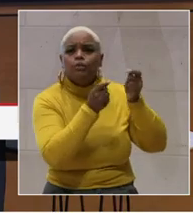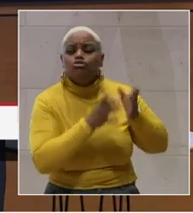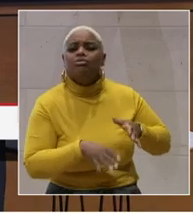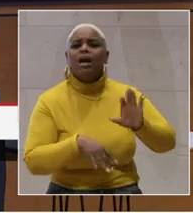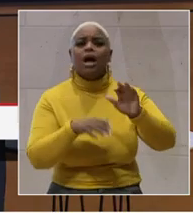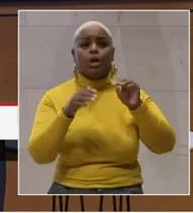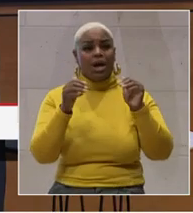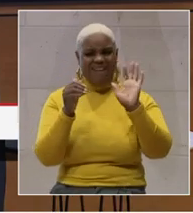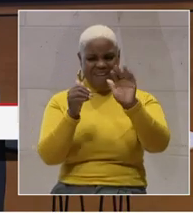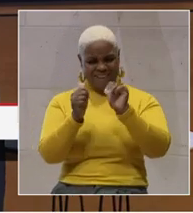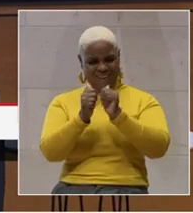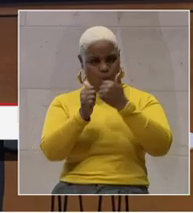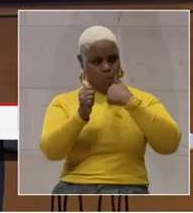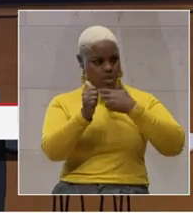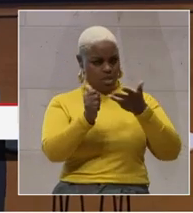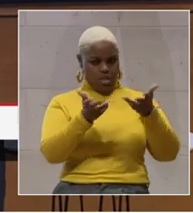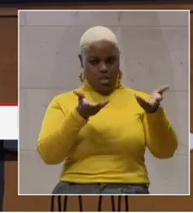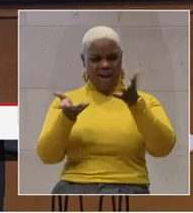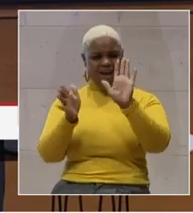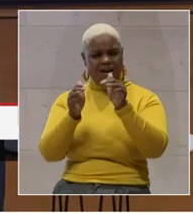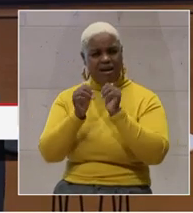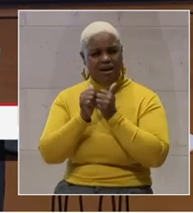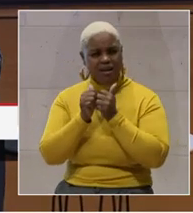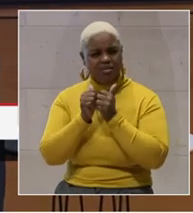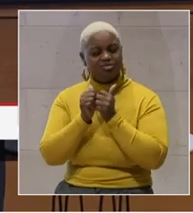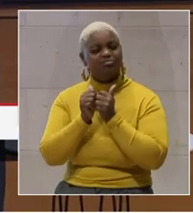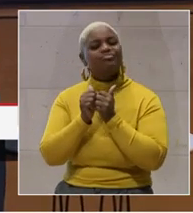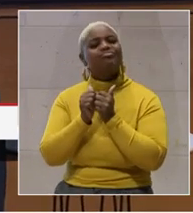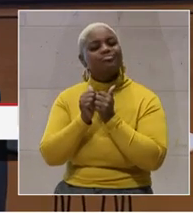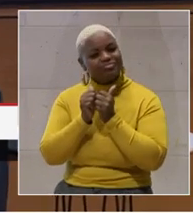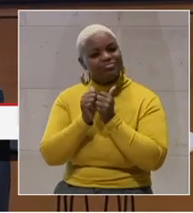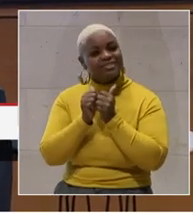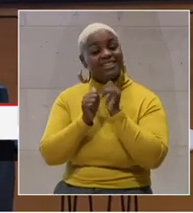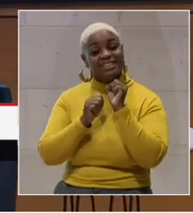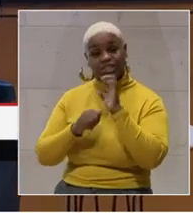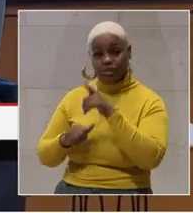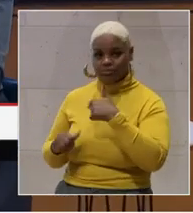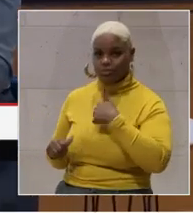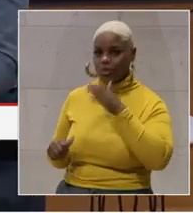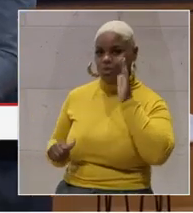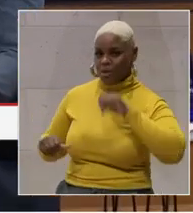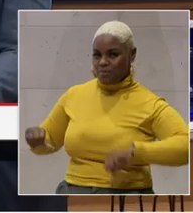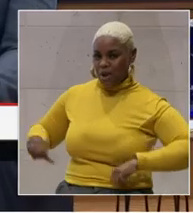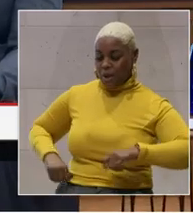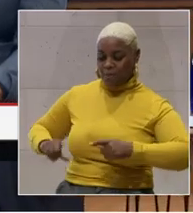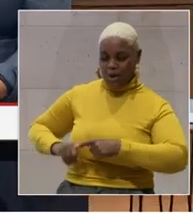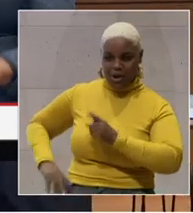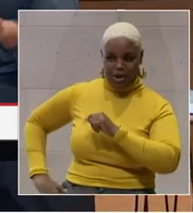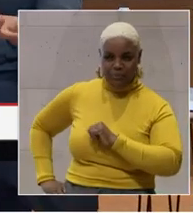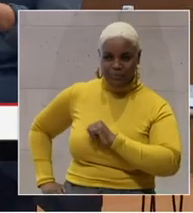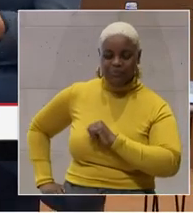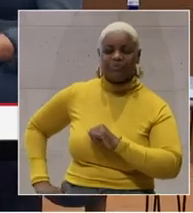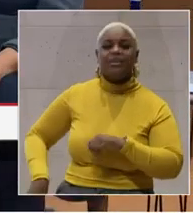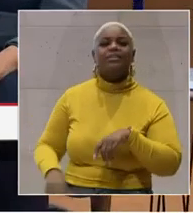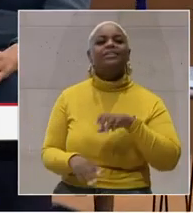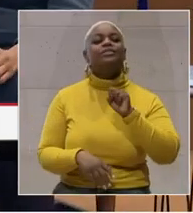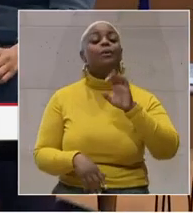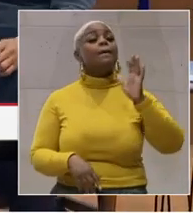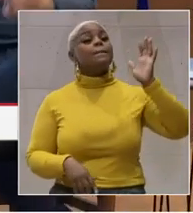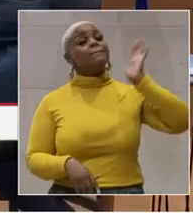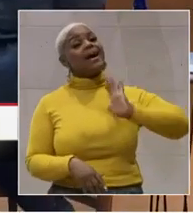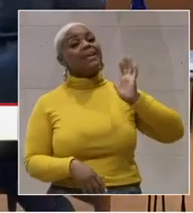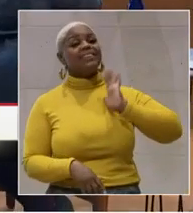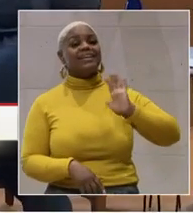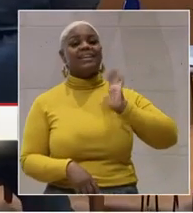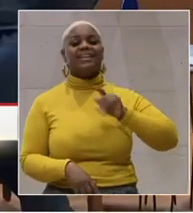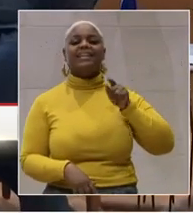I'll brag on her a little bit, we go so far back that when she led our public housing agency,